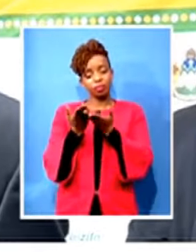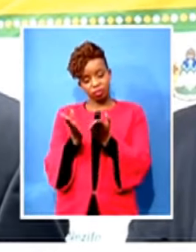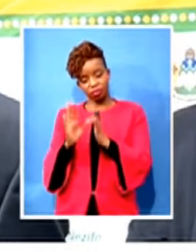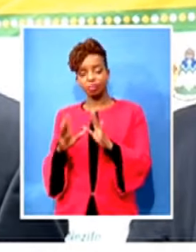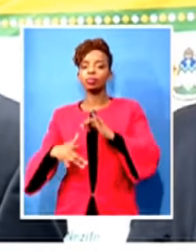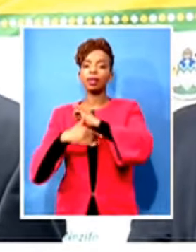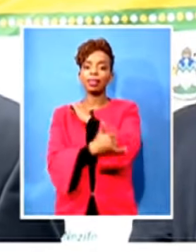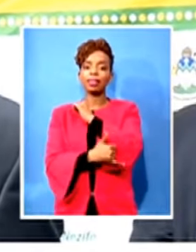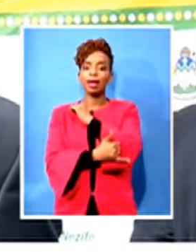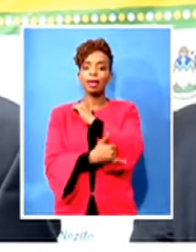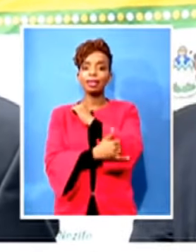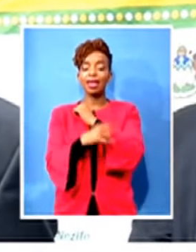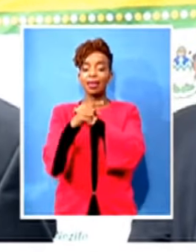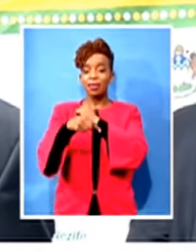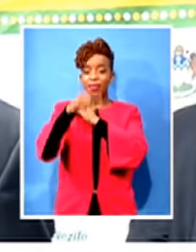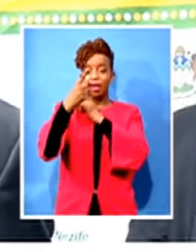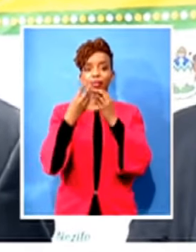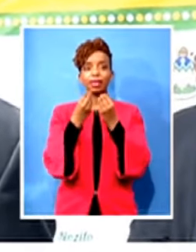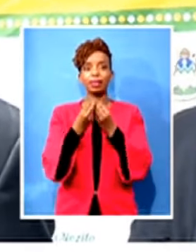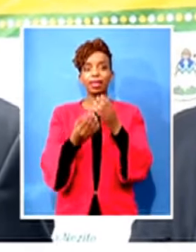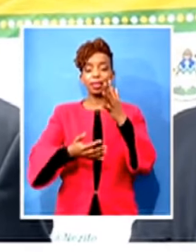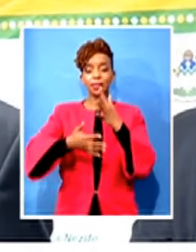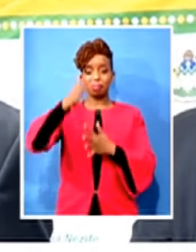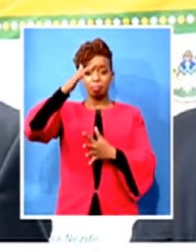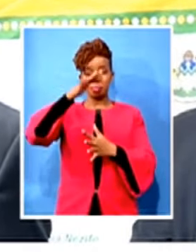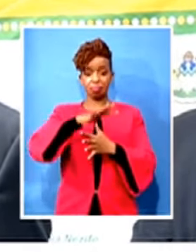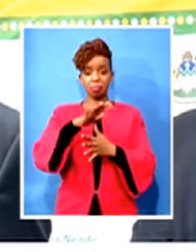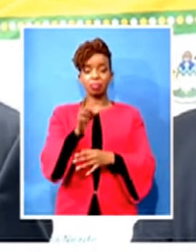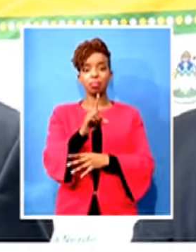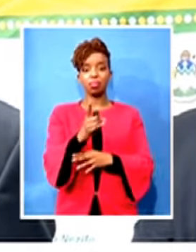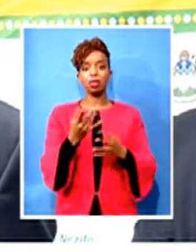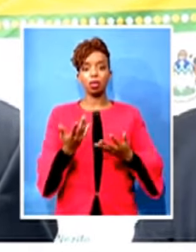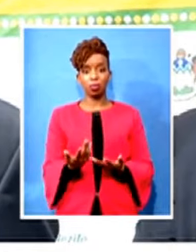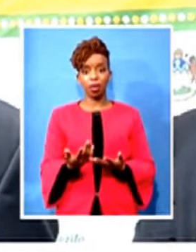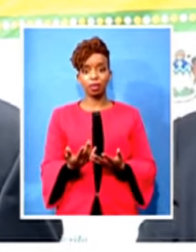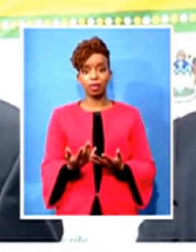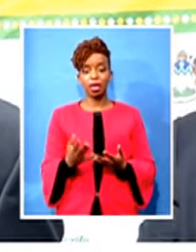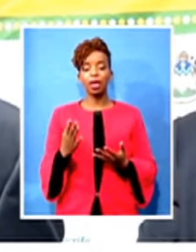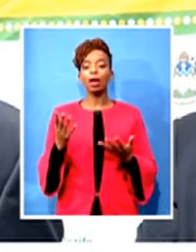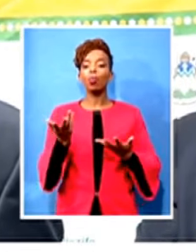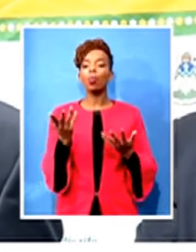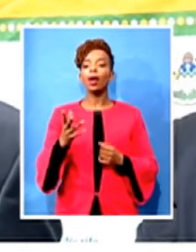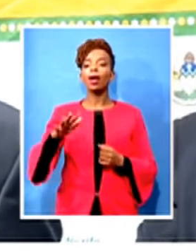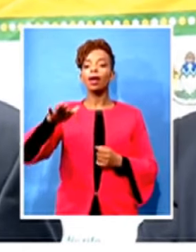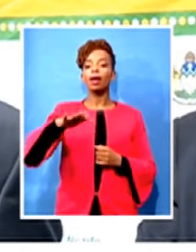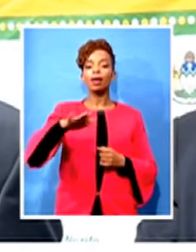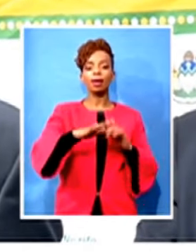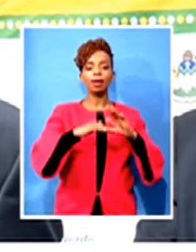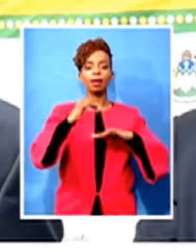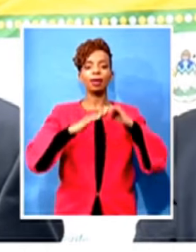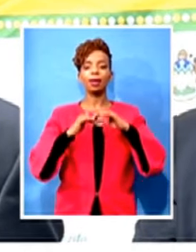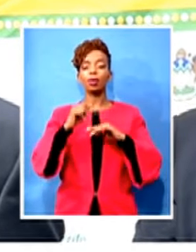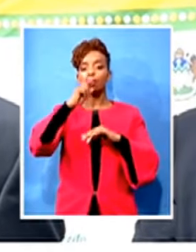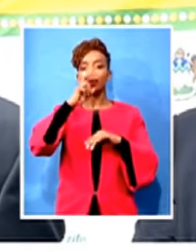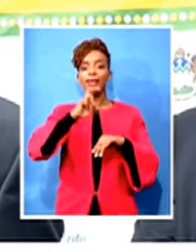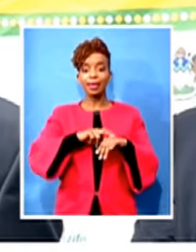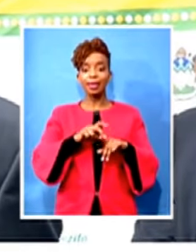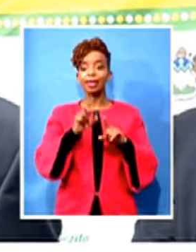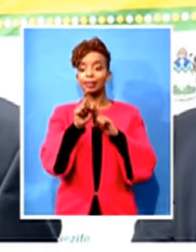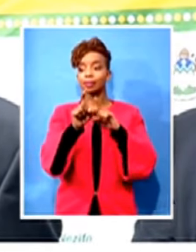some of the facilities where we needed some facilities to be erected, where we could do so